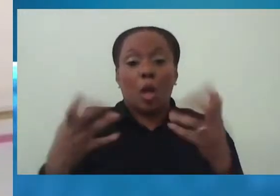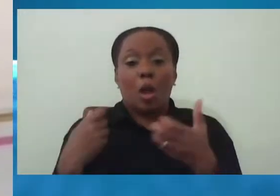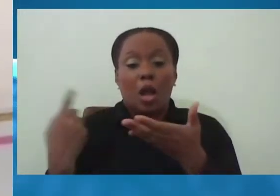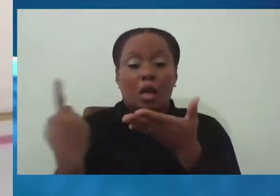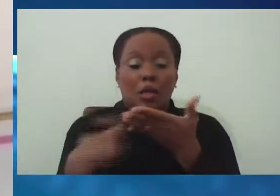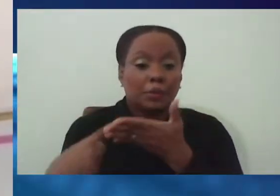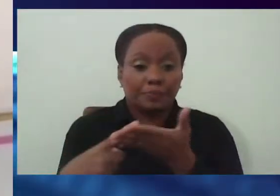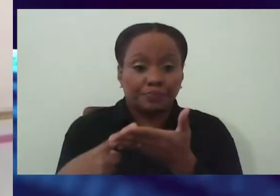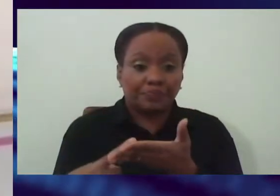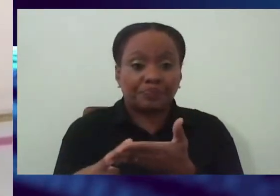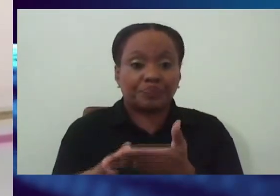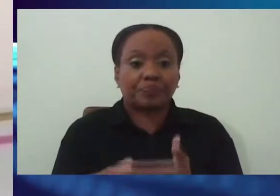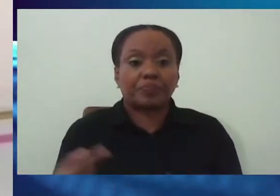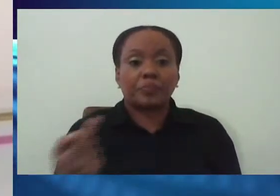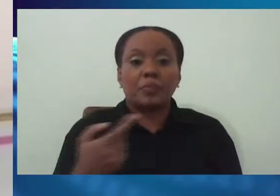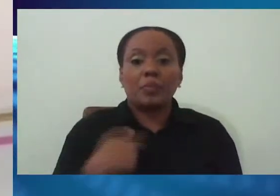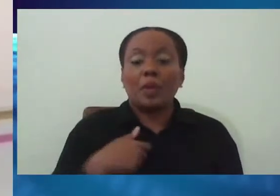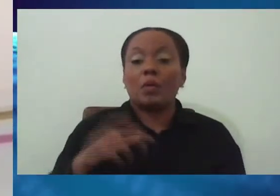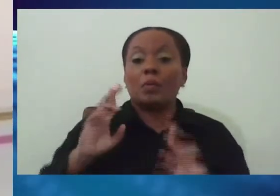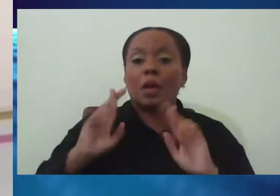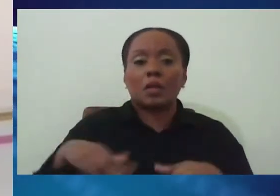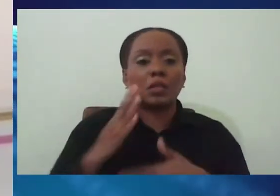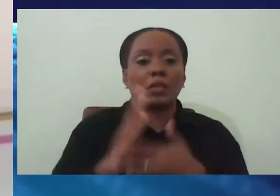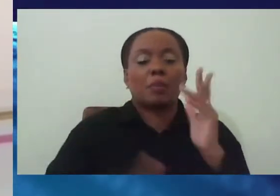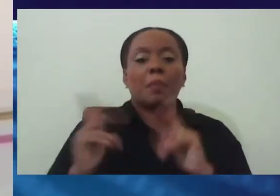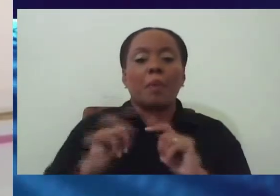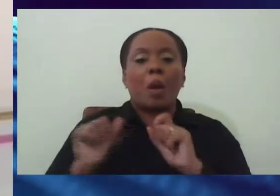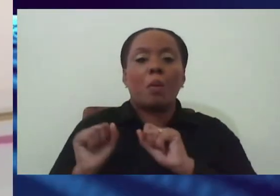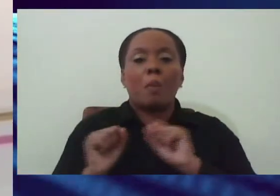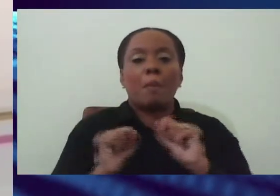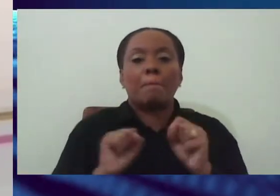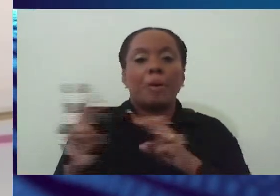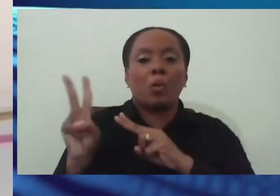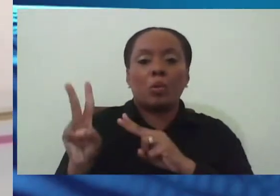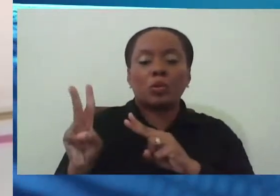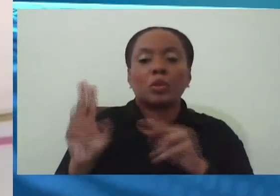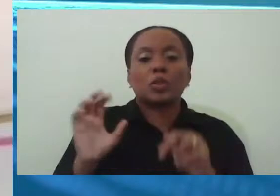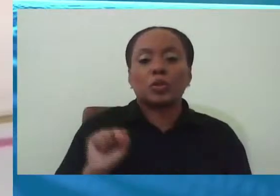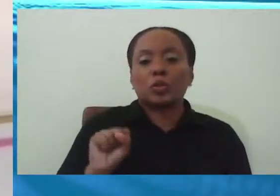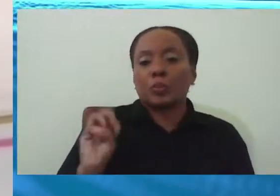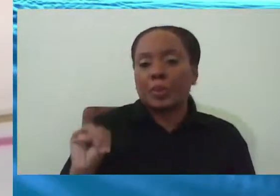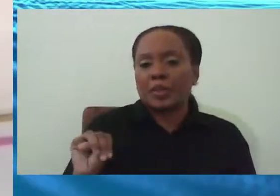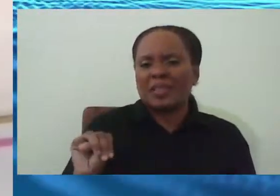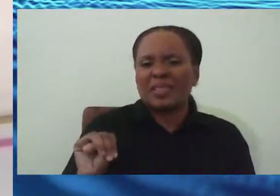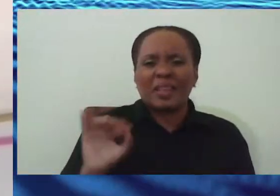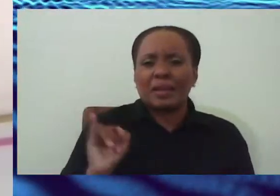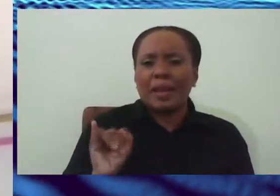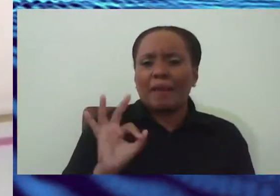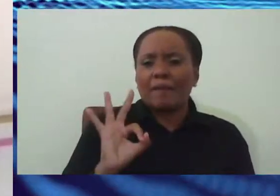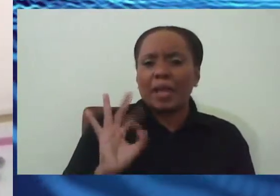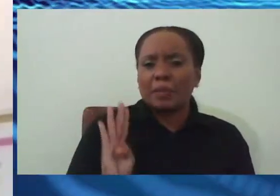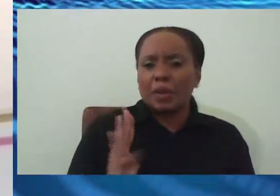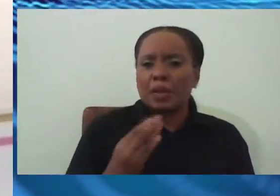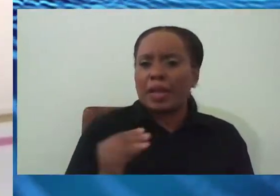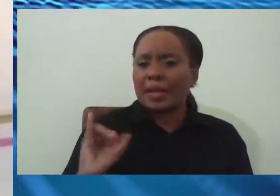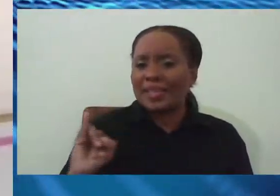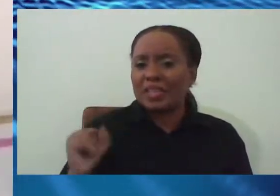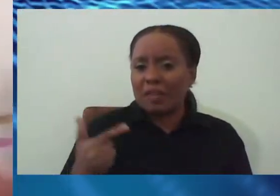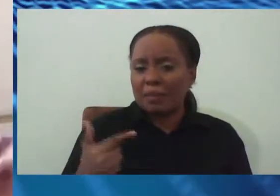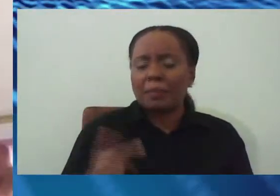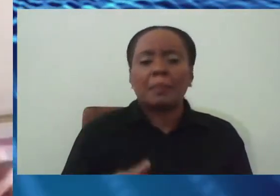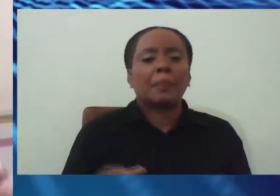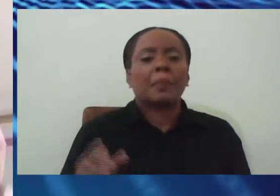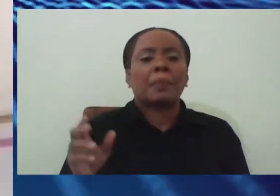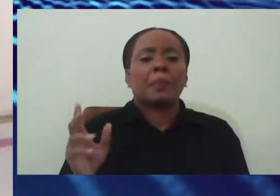I'm responding to some of the things that I've seen on social media that suggest that because the evidence is evolving, people are